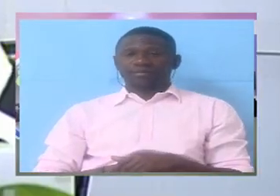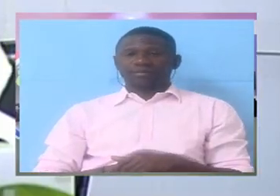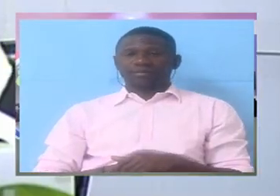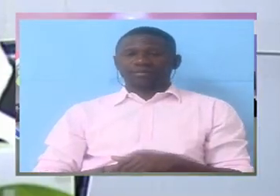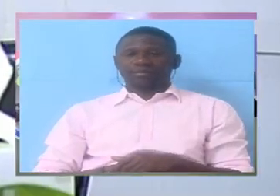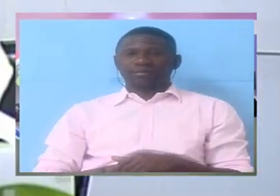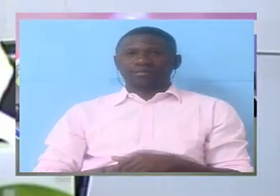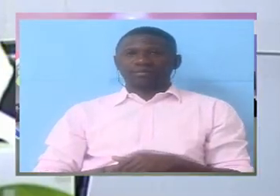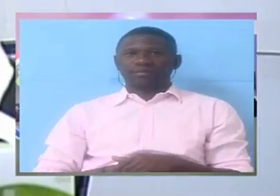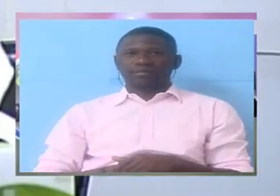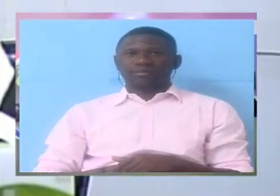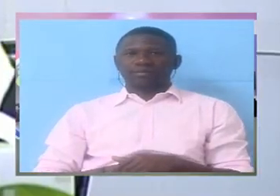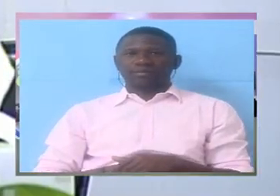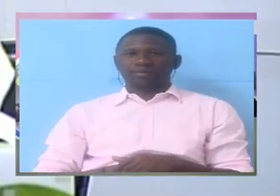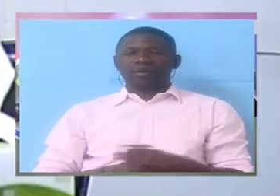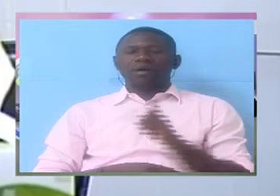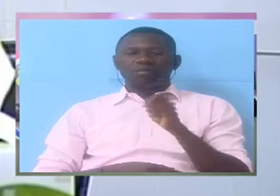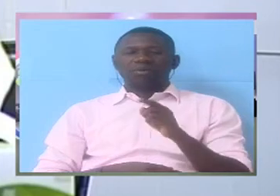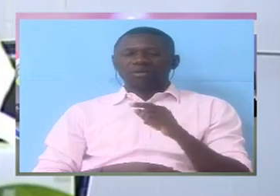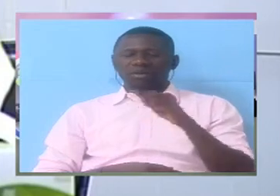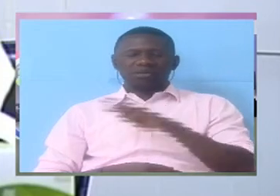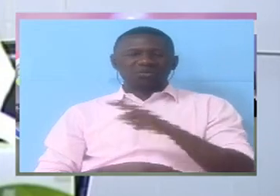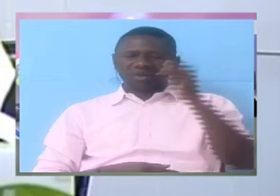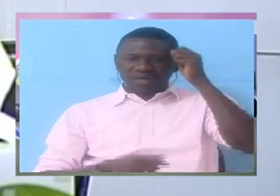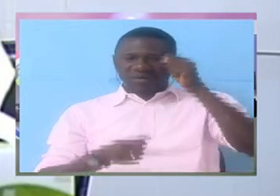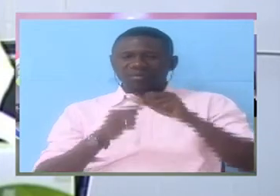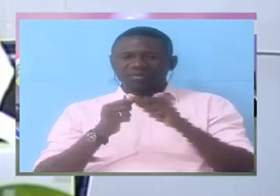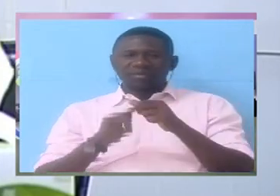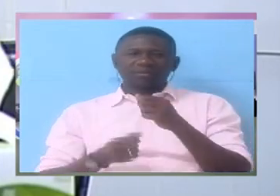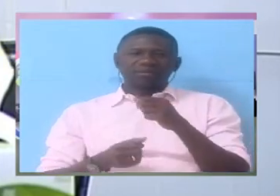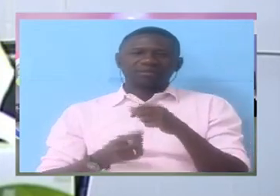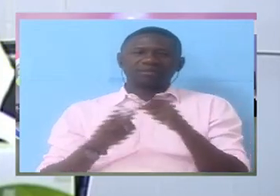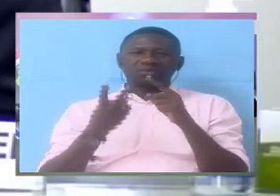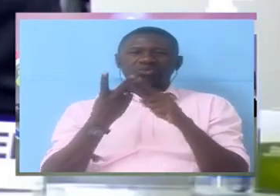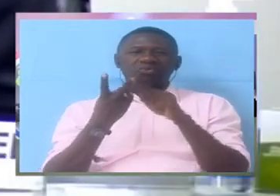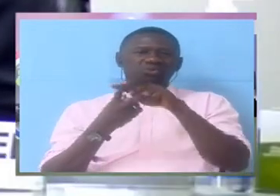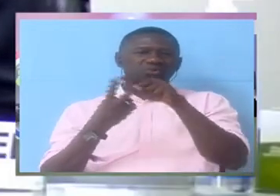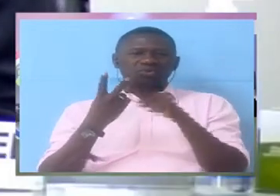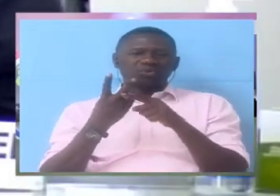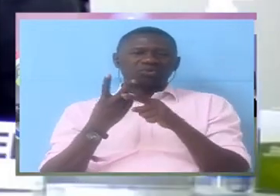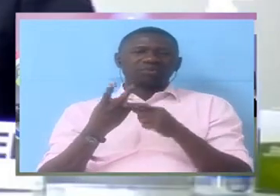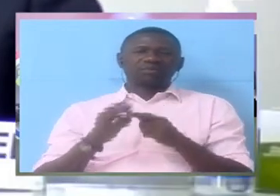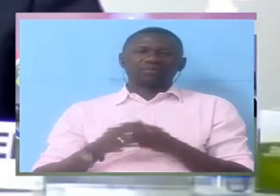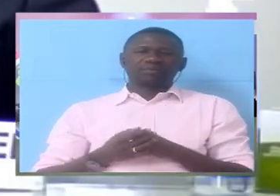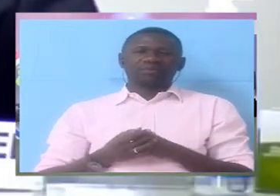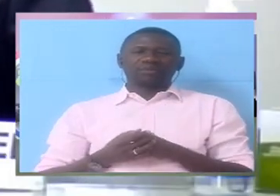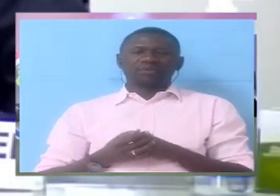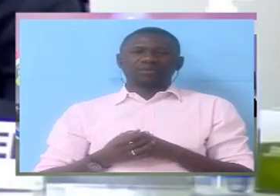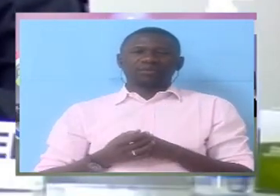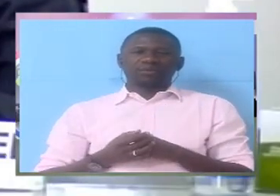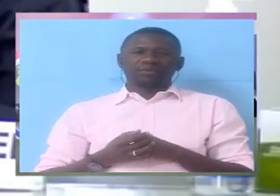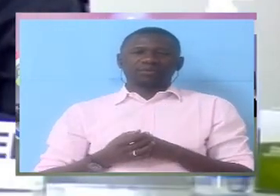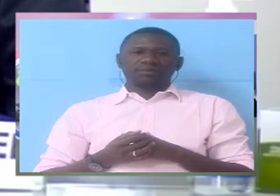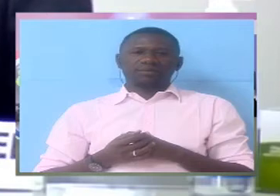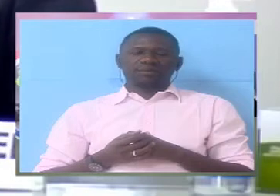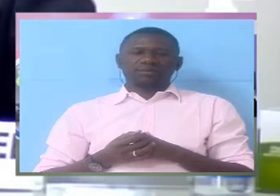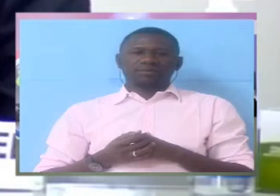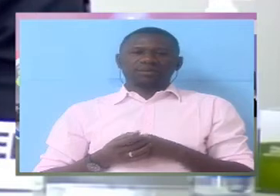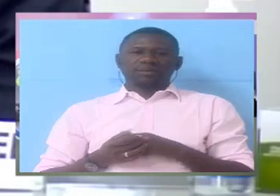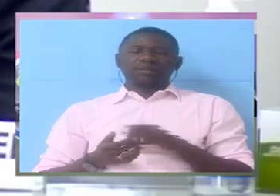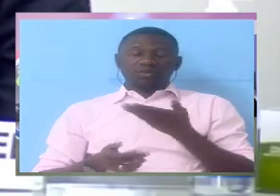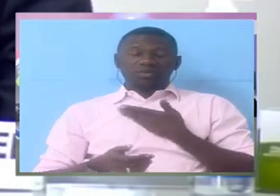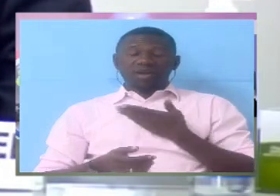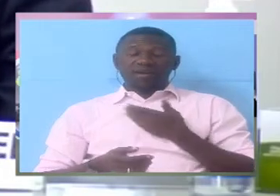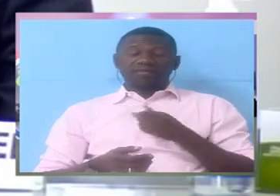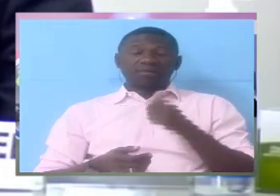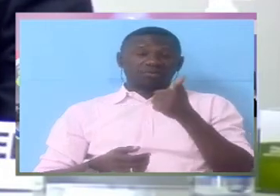But I don't remember this other guy's name. Yeah, you have a fantastic memory. You were able to remember incredible details,